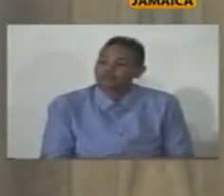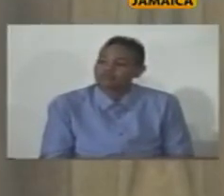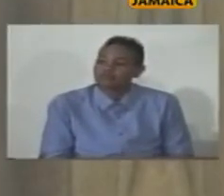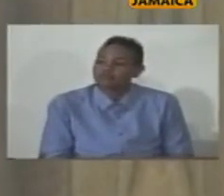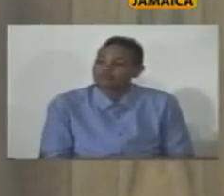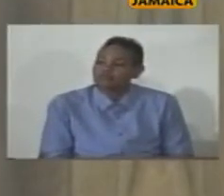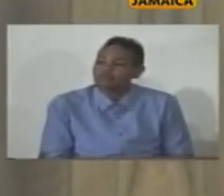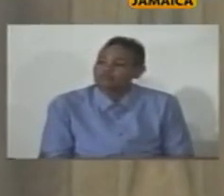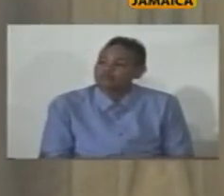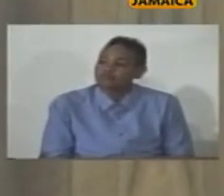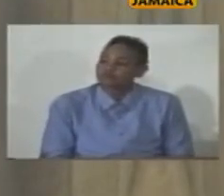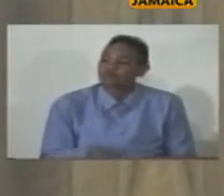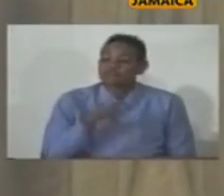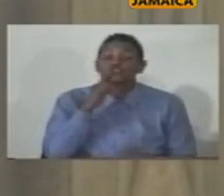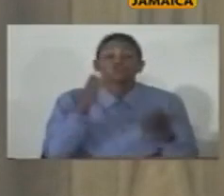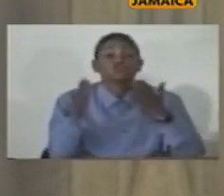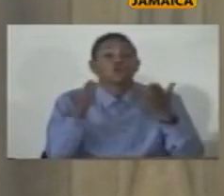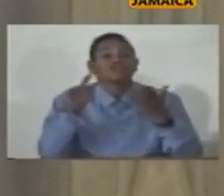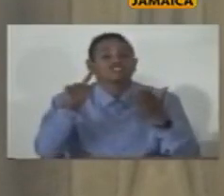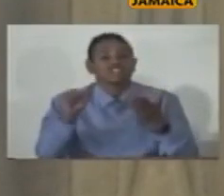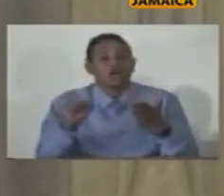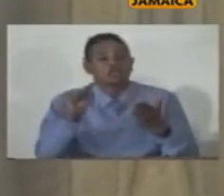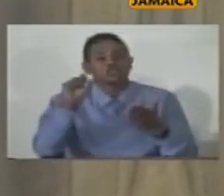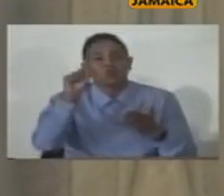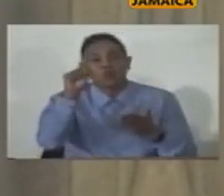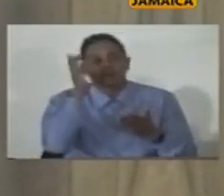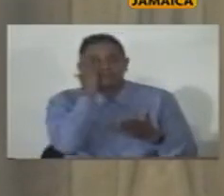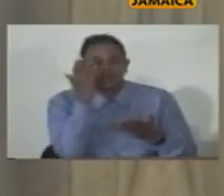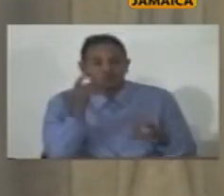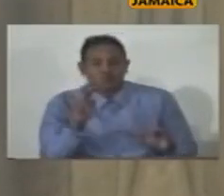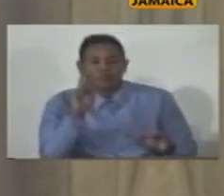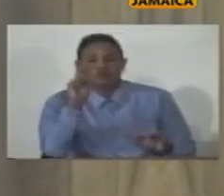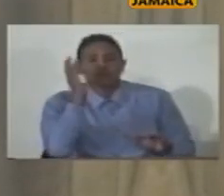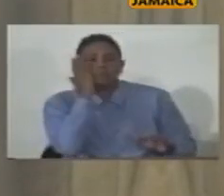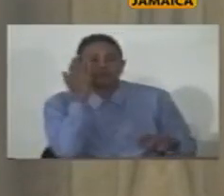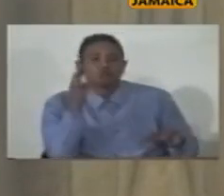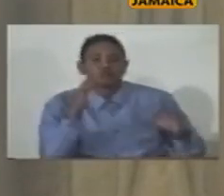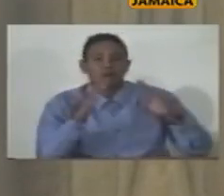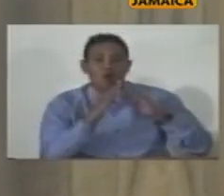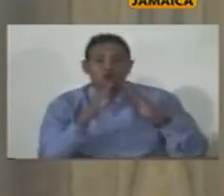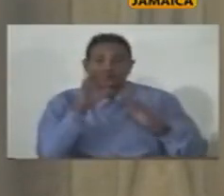including service lots, studios, and 2-bedroom housing.